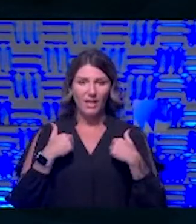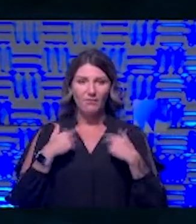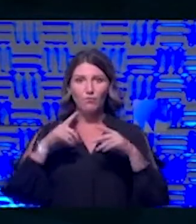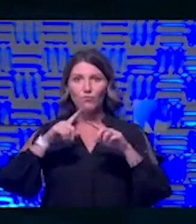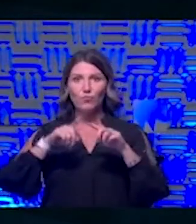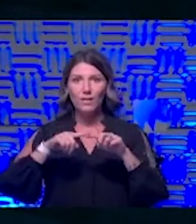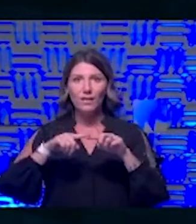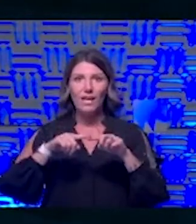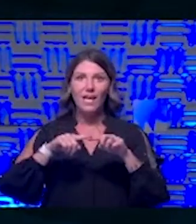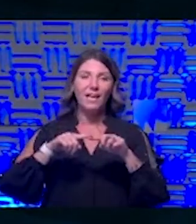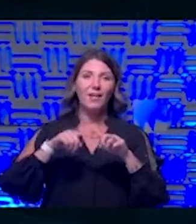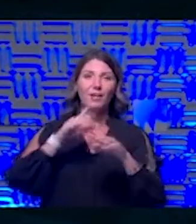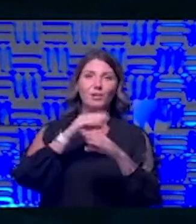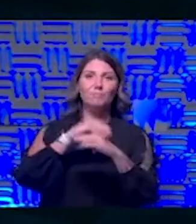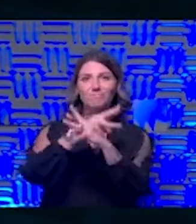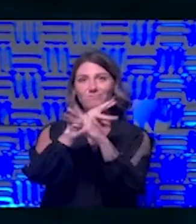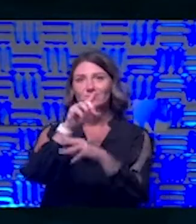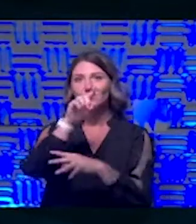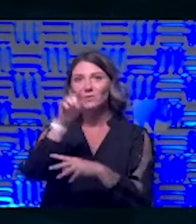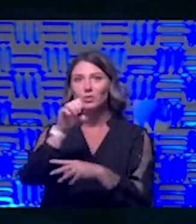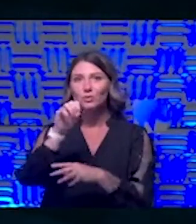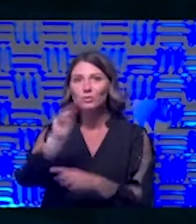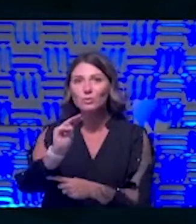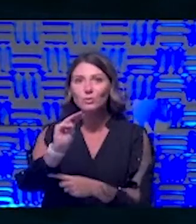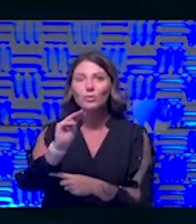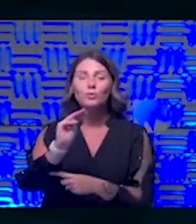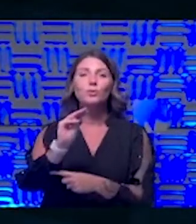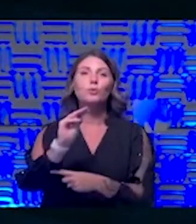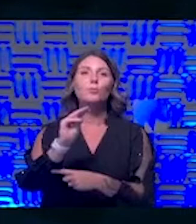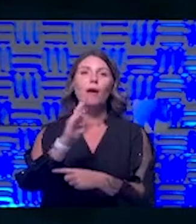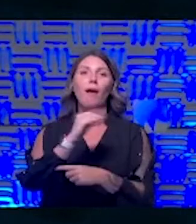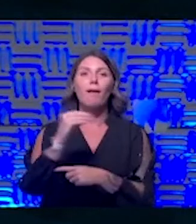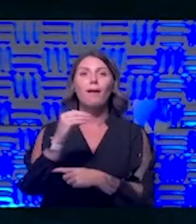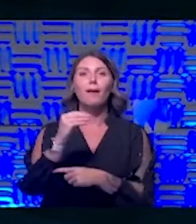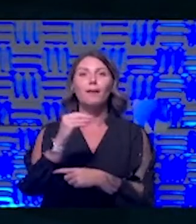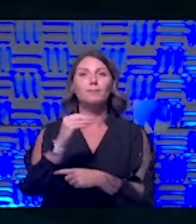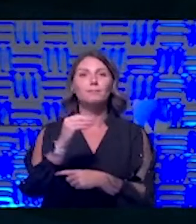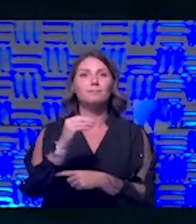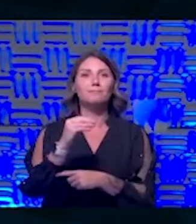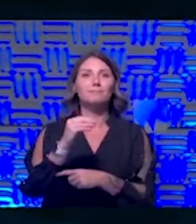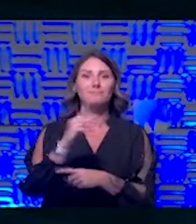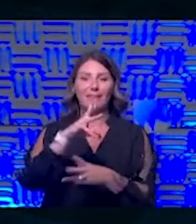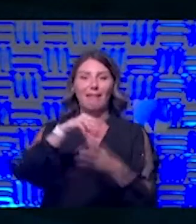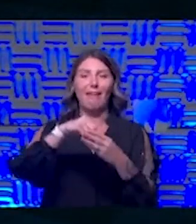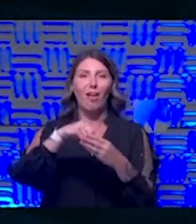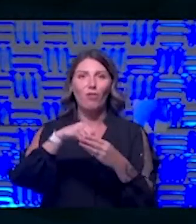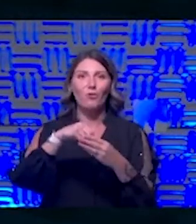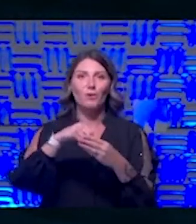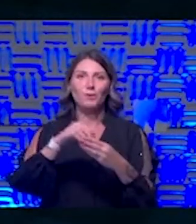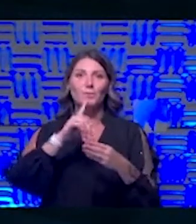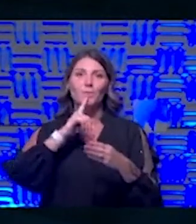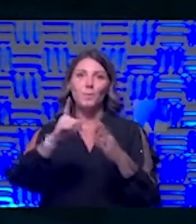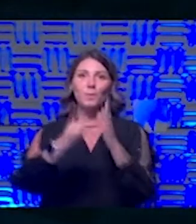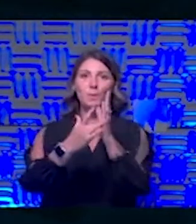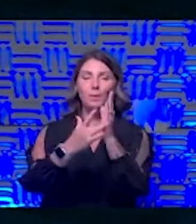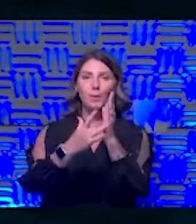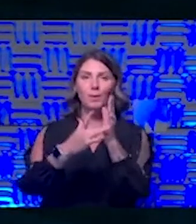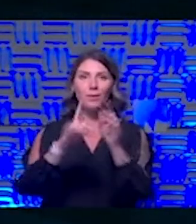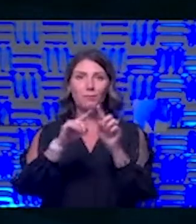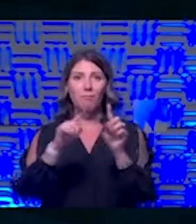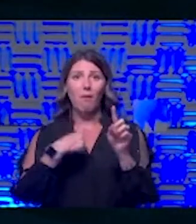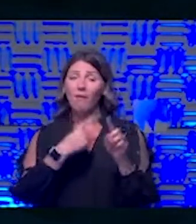on Zoom and distant, get-togethers that really, I think, has